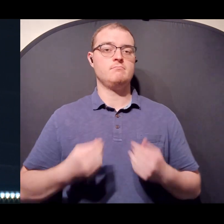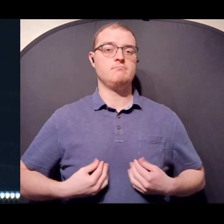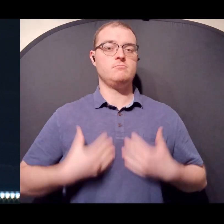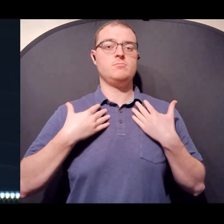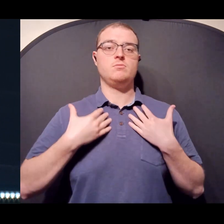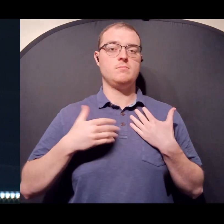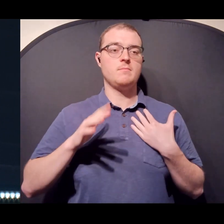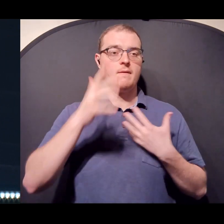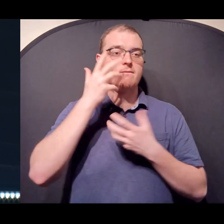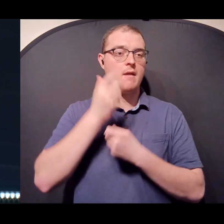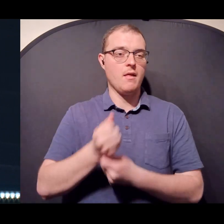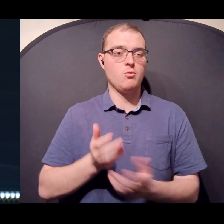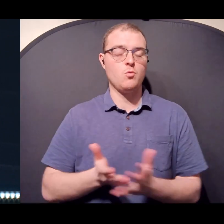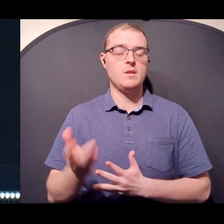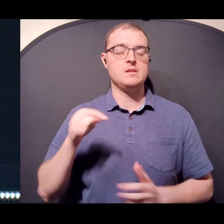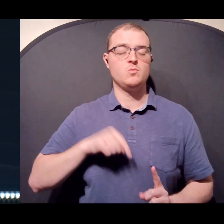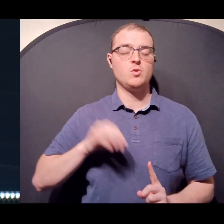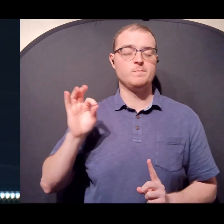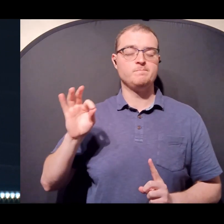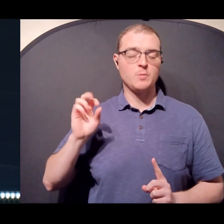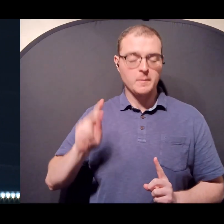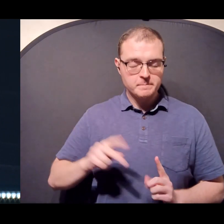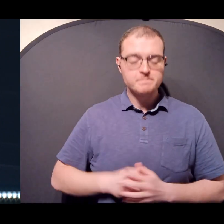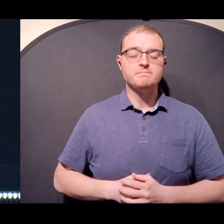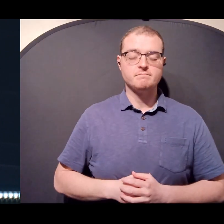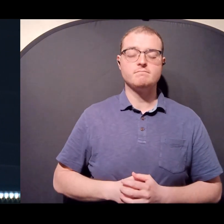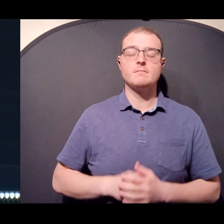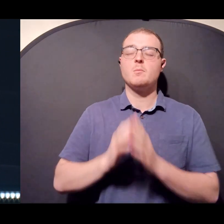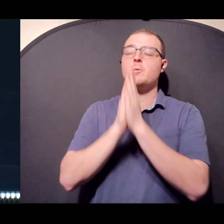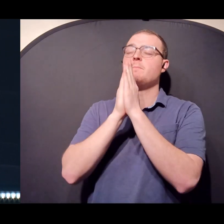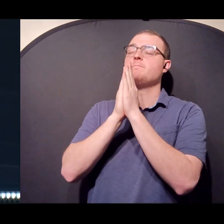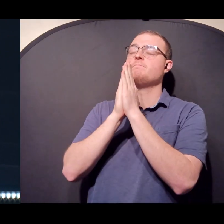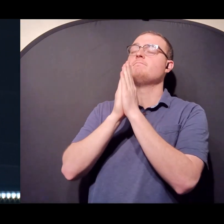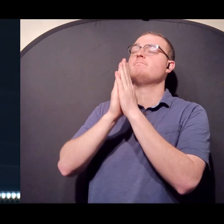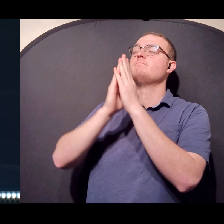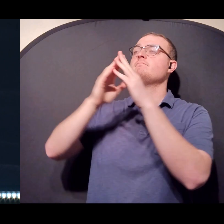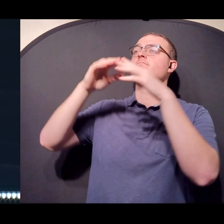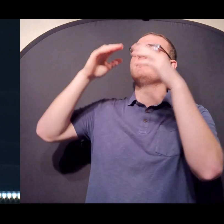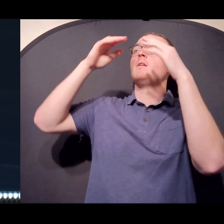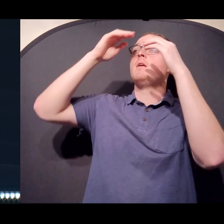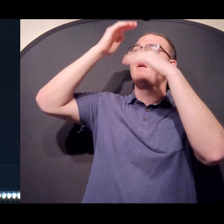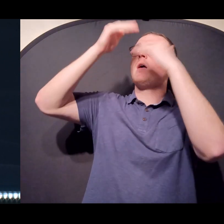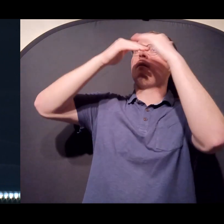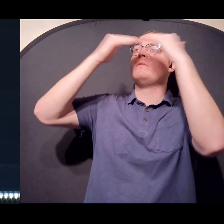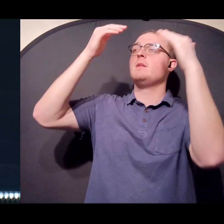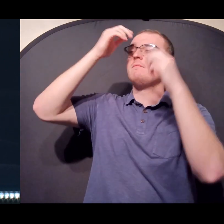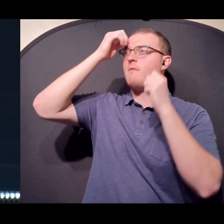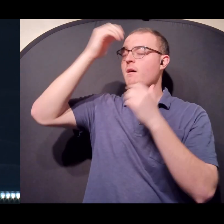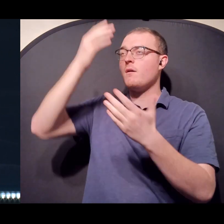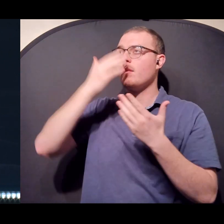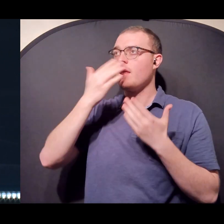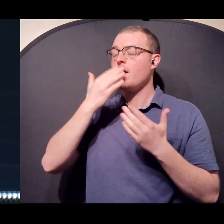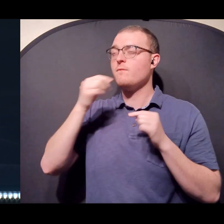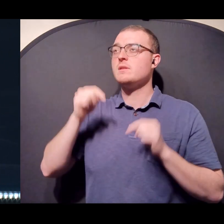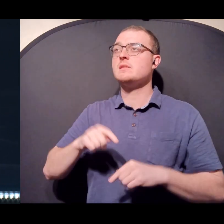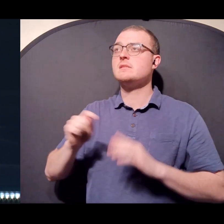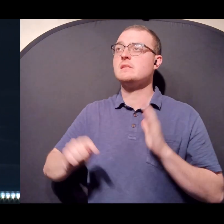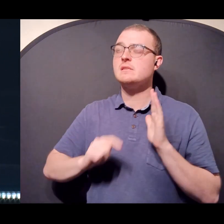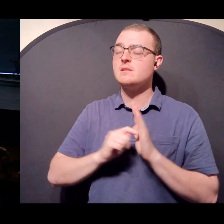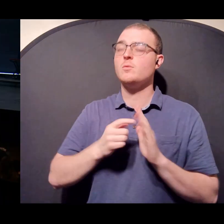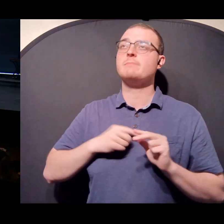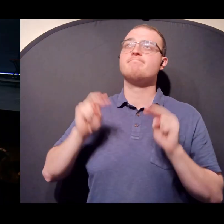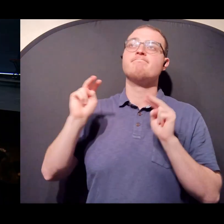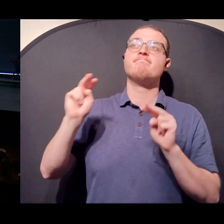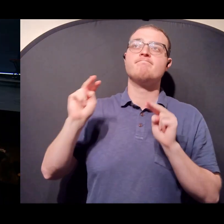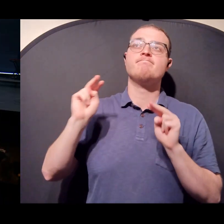life through this word. Let's pray. Heavenly Father, we are so grateful for this season.